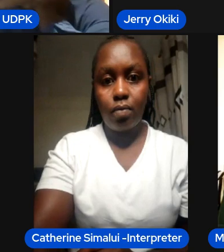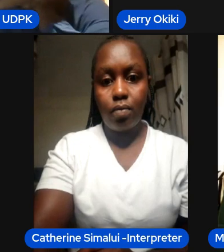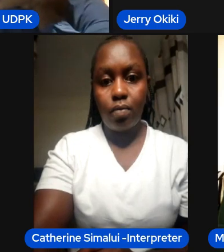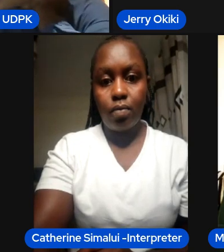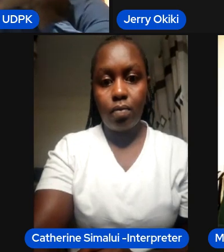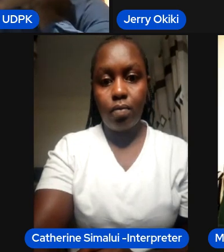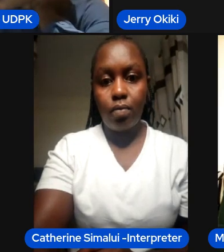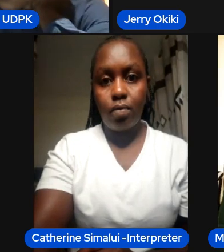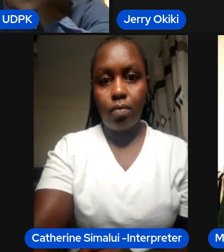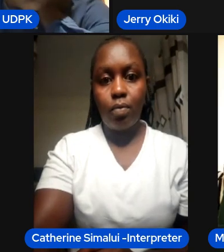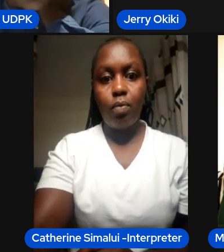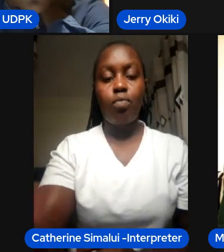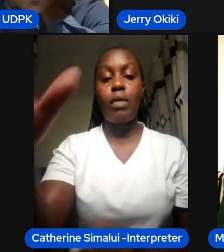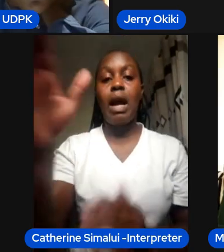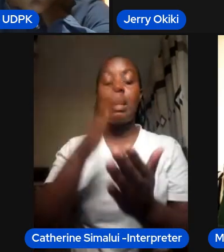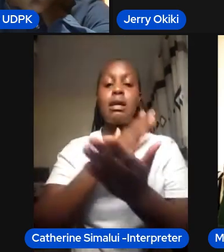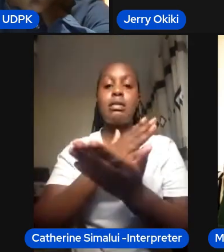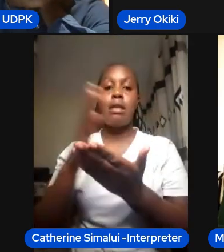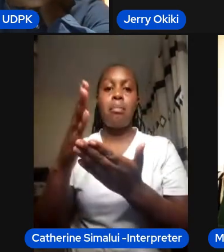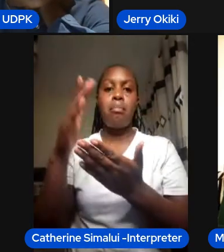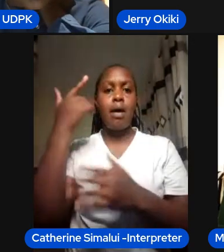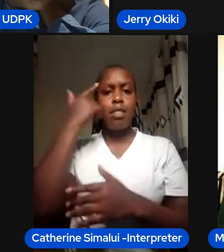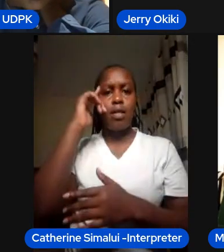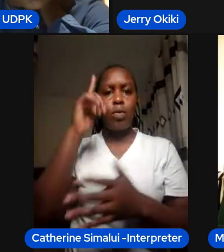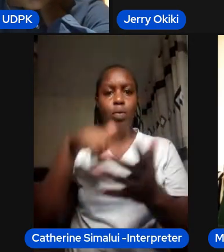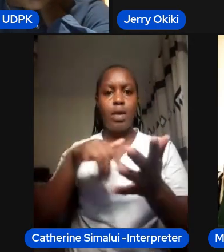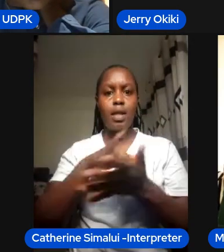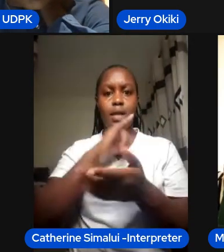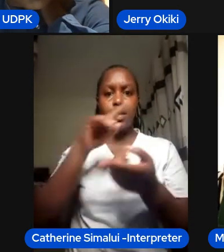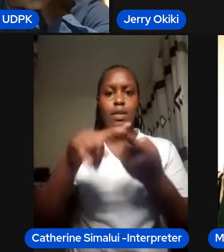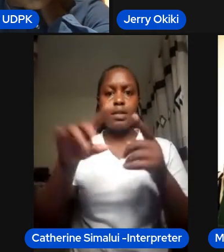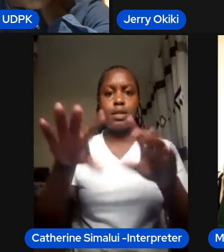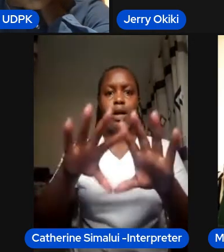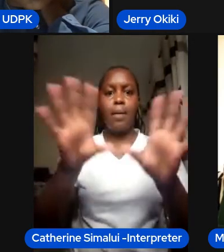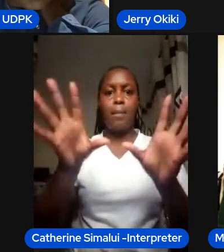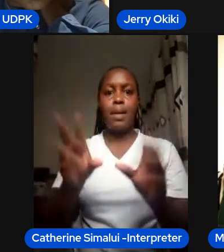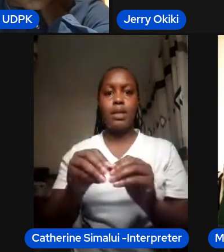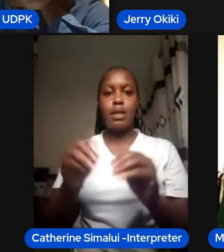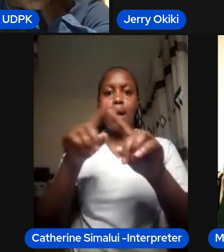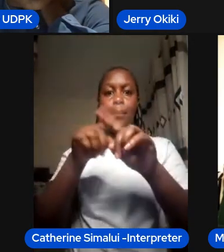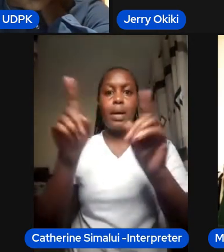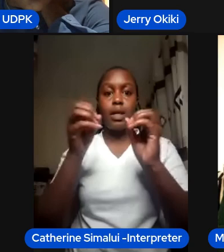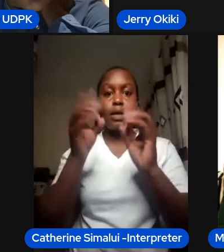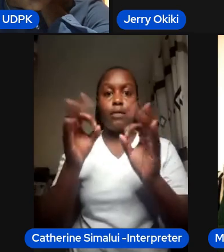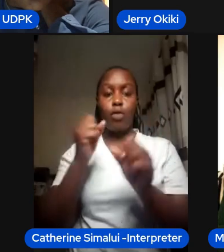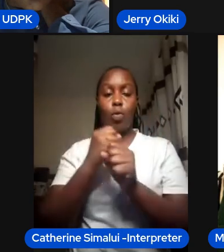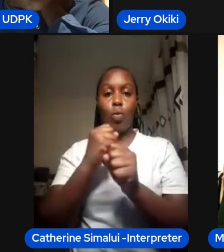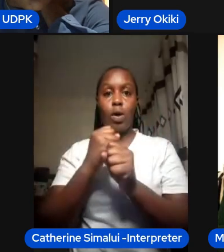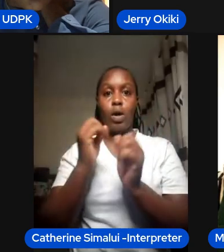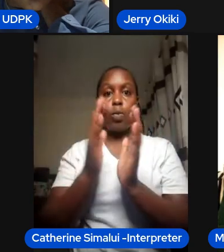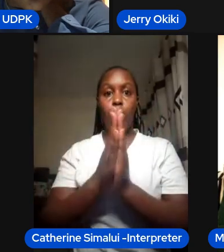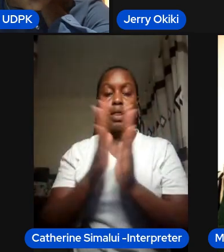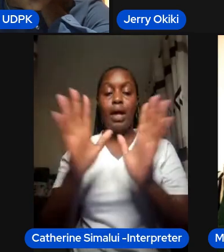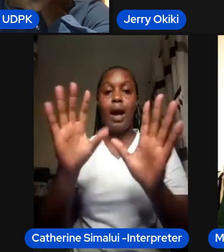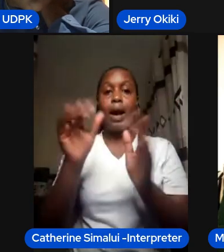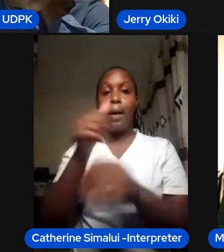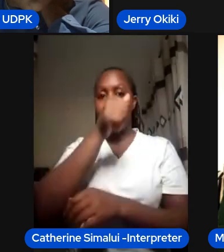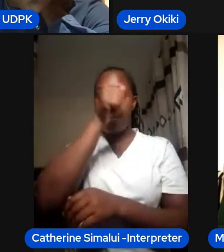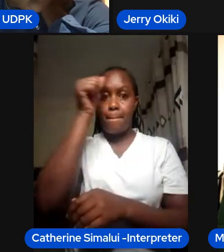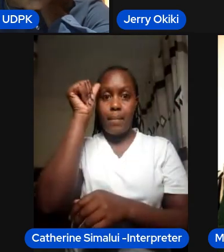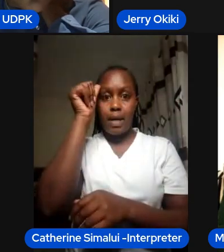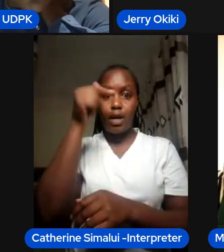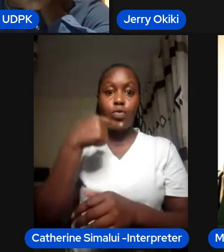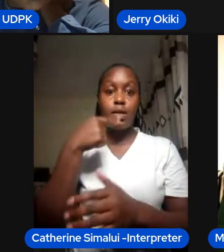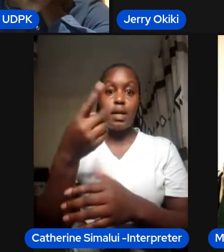that's above like their budget and everything, but now if you're working with a brand, just say that, these are the things that